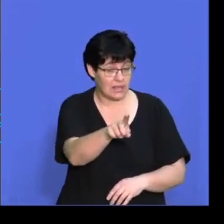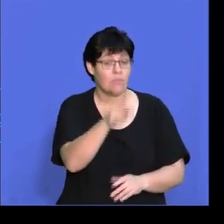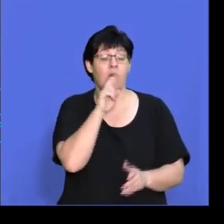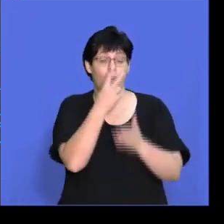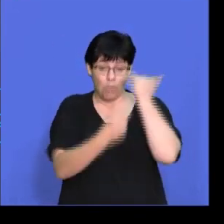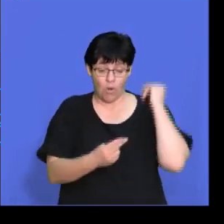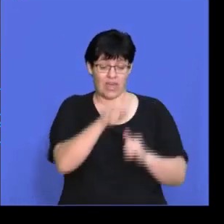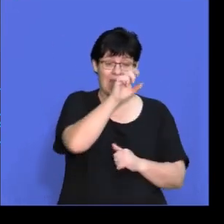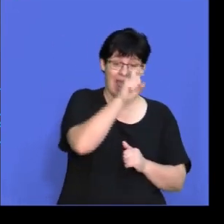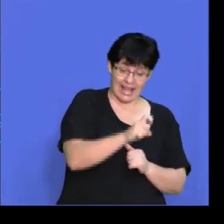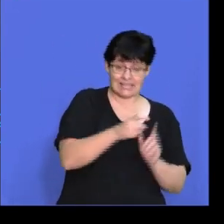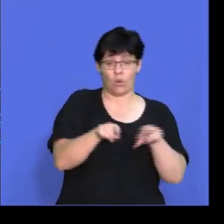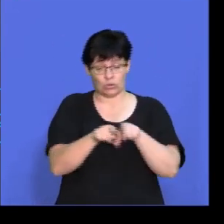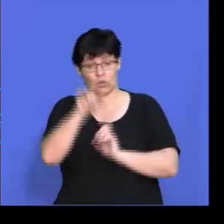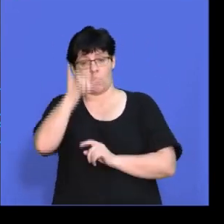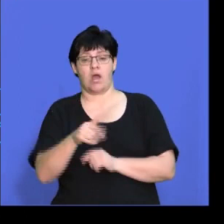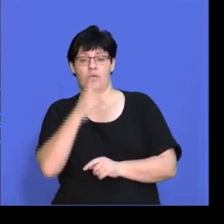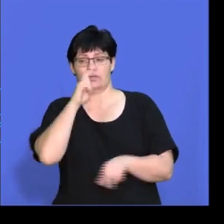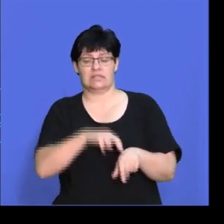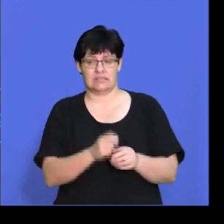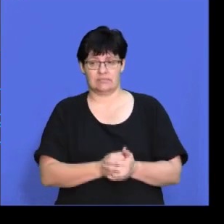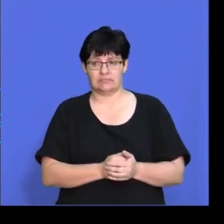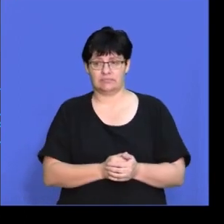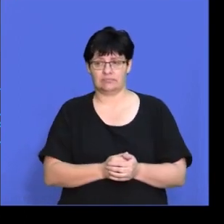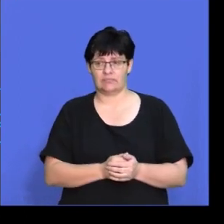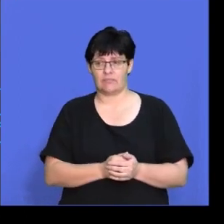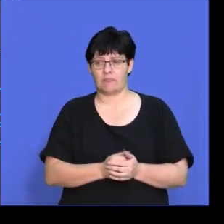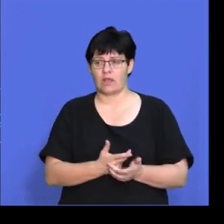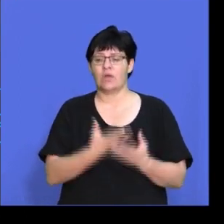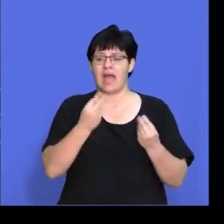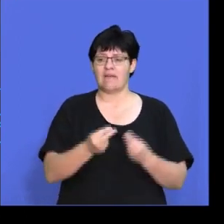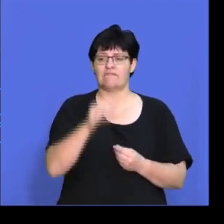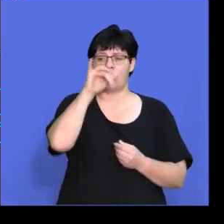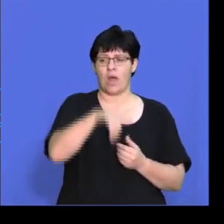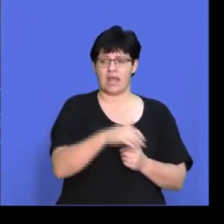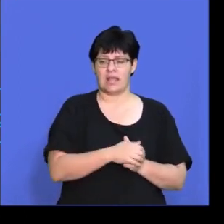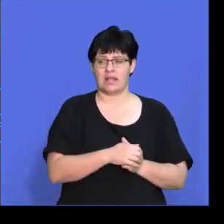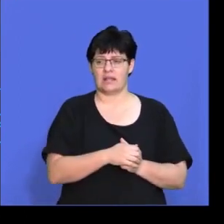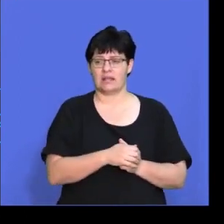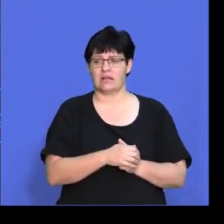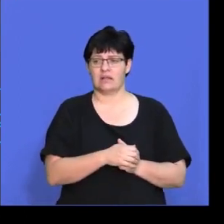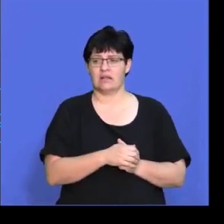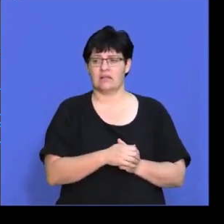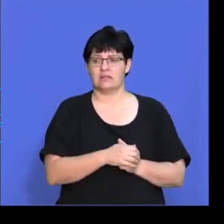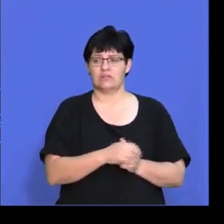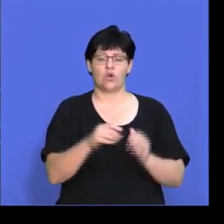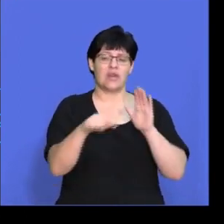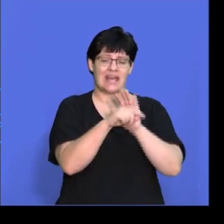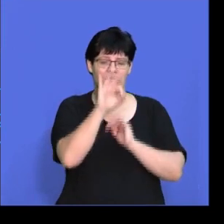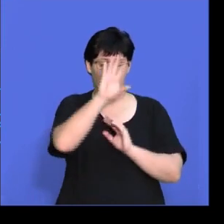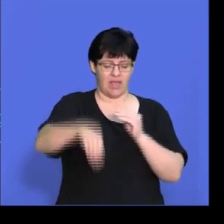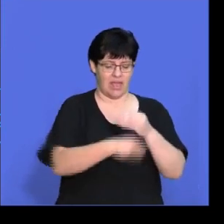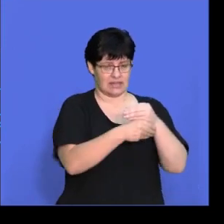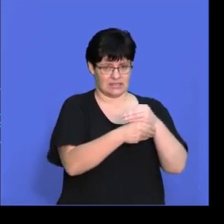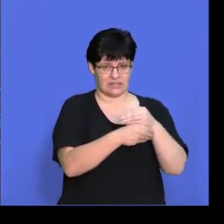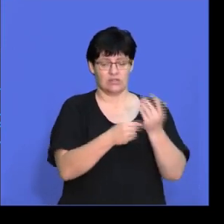You asked for both the x and the y-coordinate. Okay, so to get the y-coordinate, we're going to substitute that negative